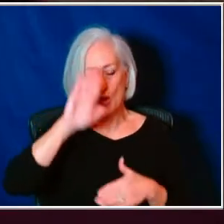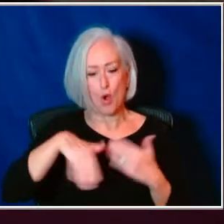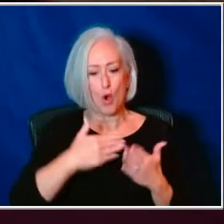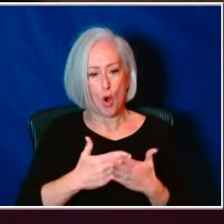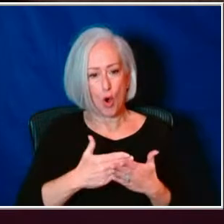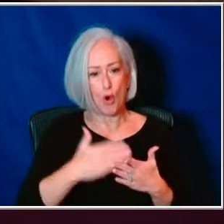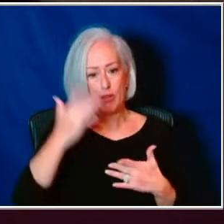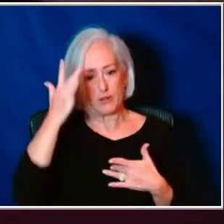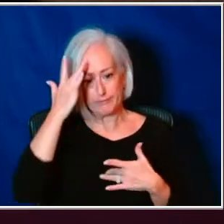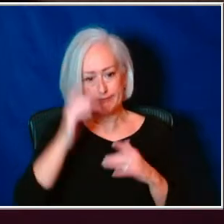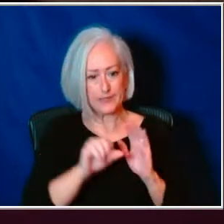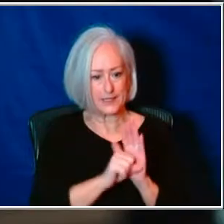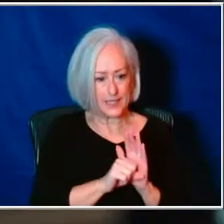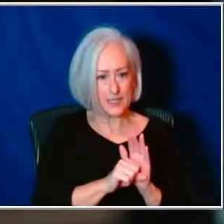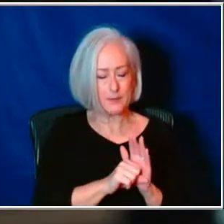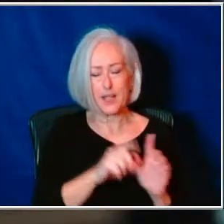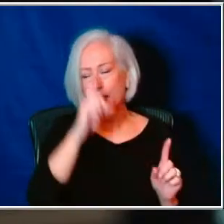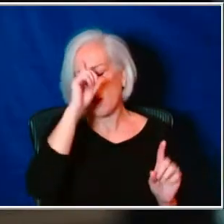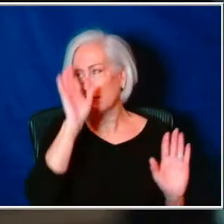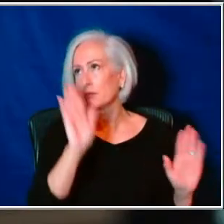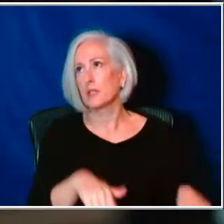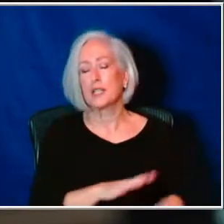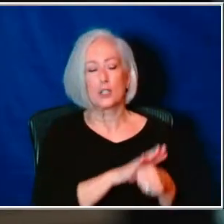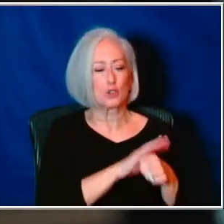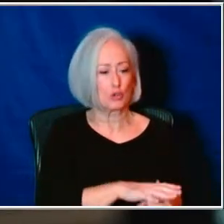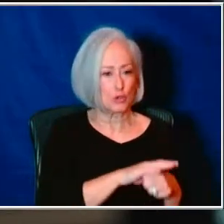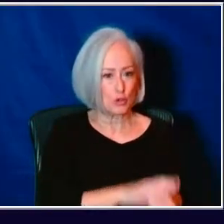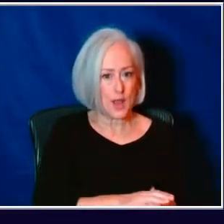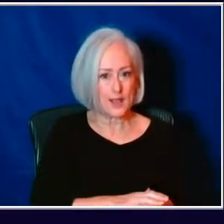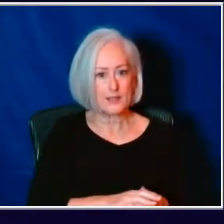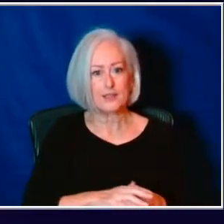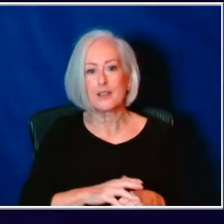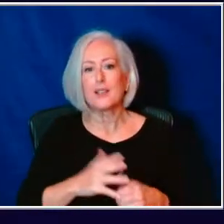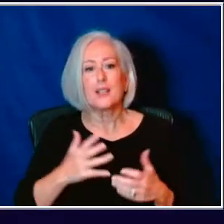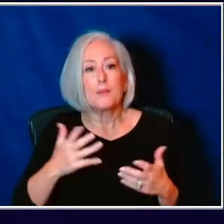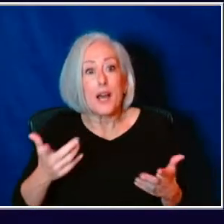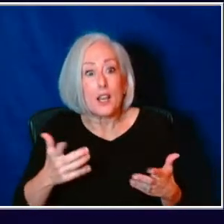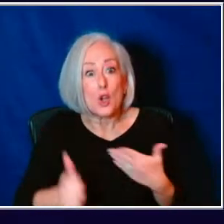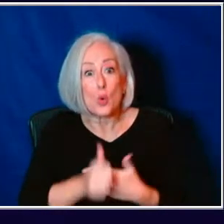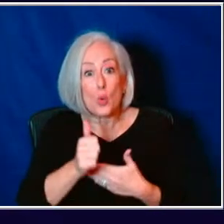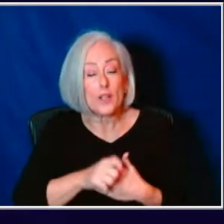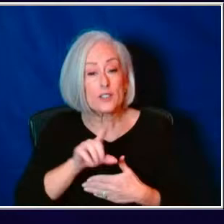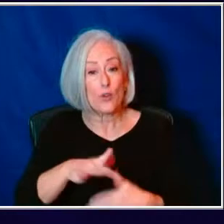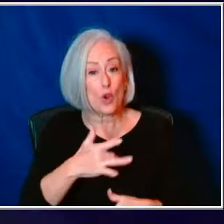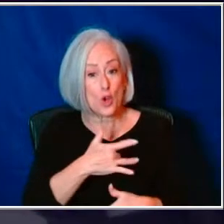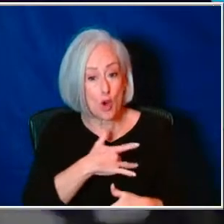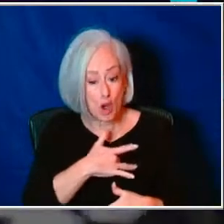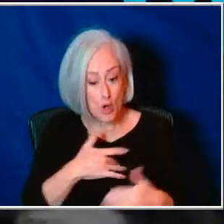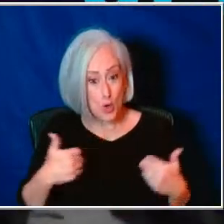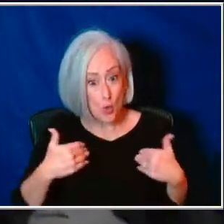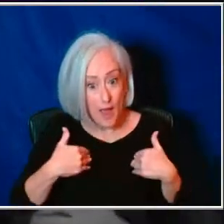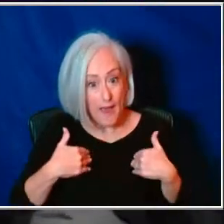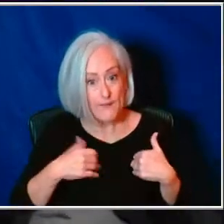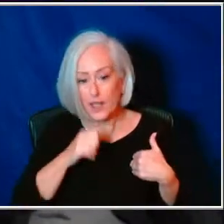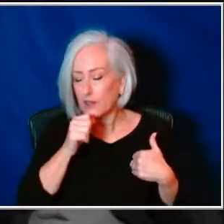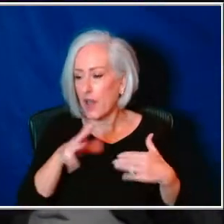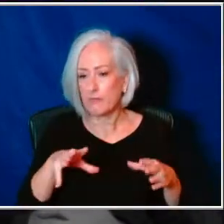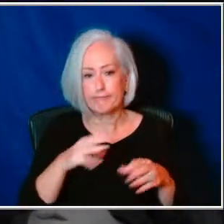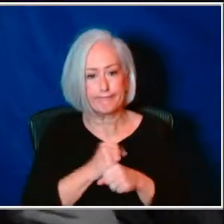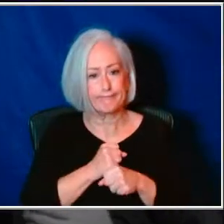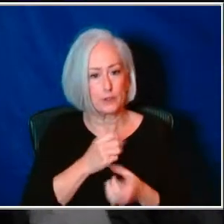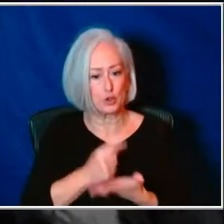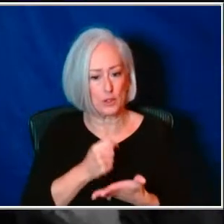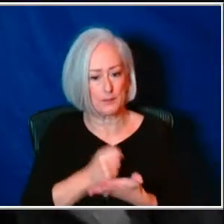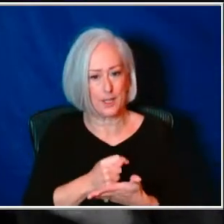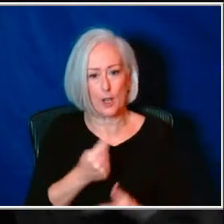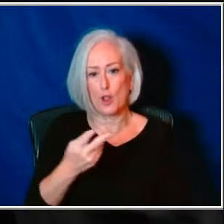as stress. The risk to her heart and yours if you have this and don't get it treated, Thursday morning at 10. Subscribe to our